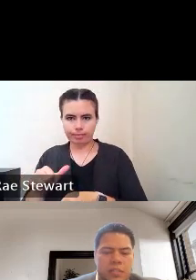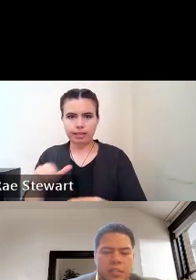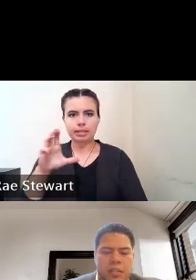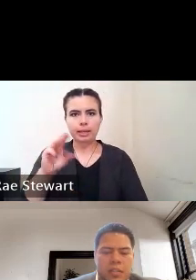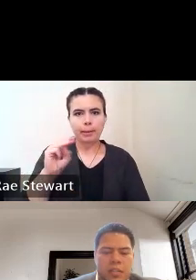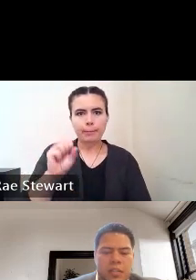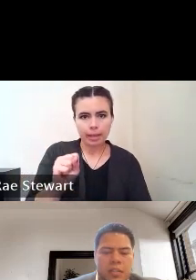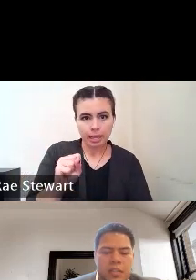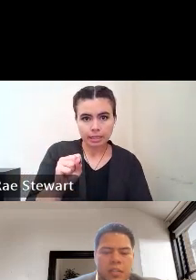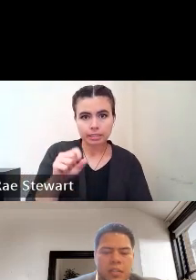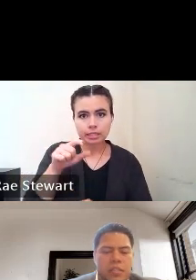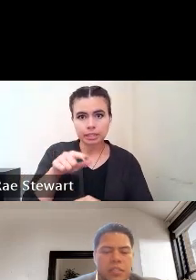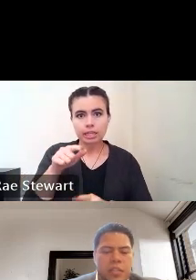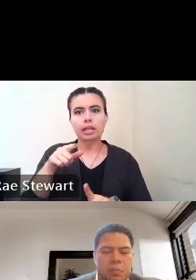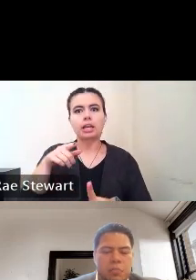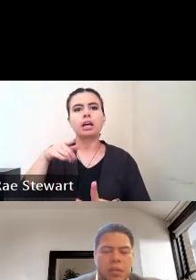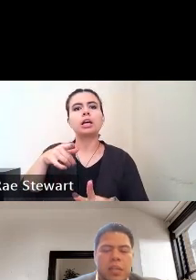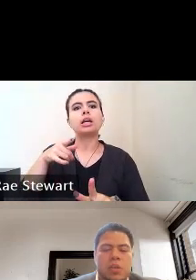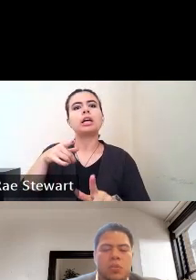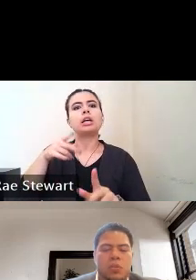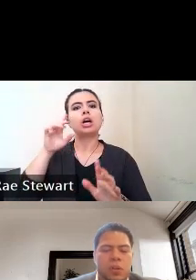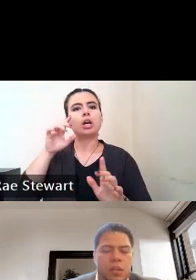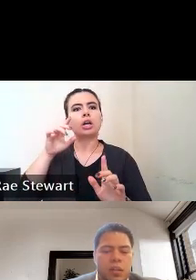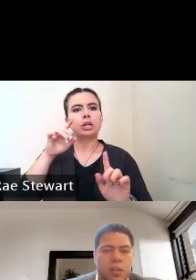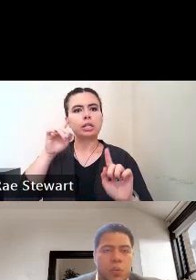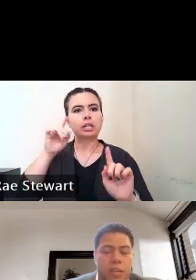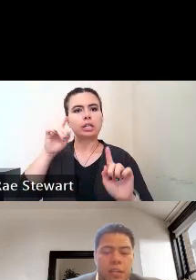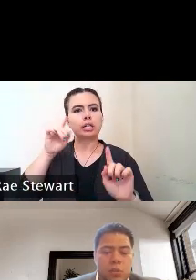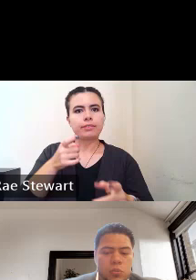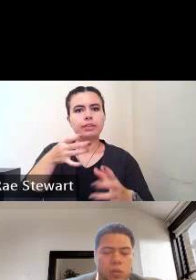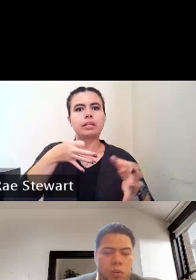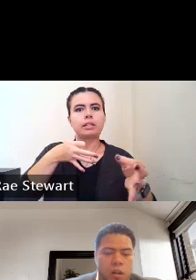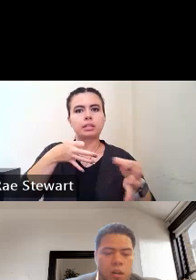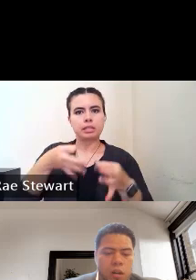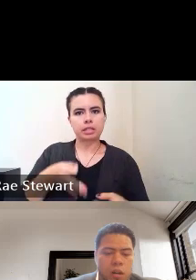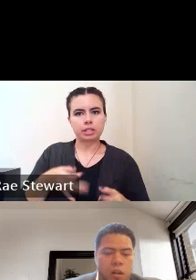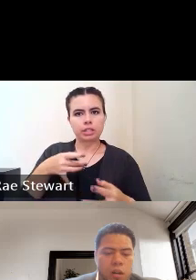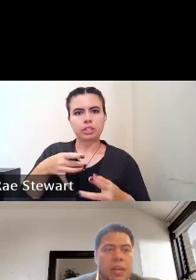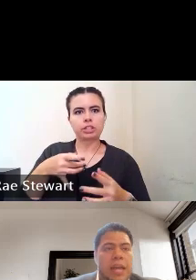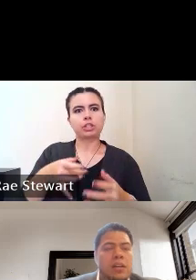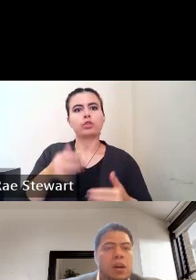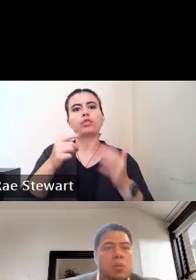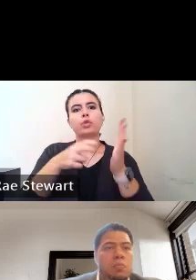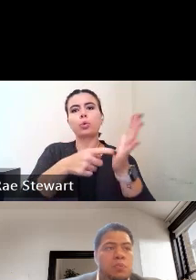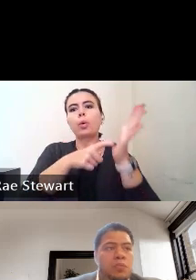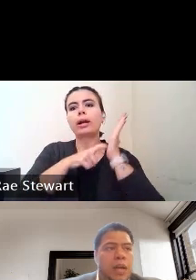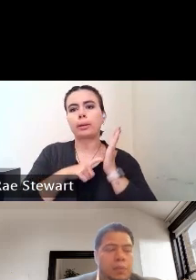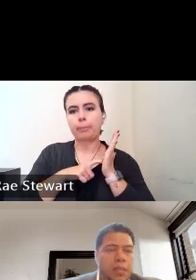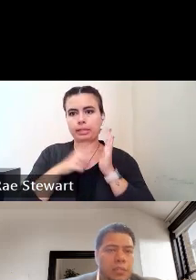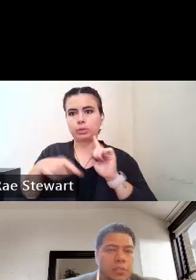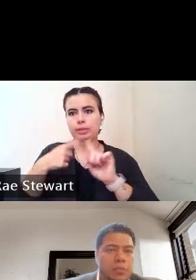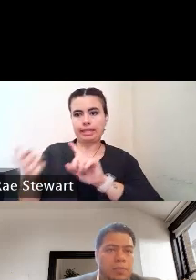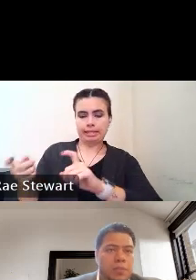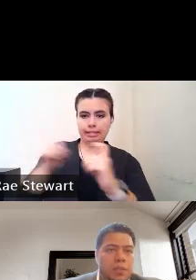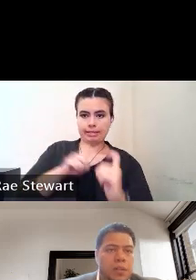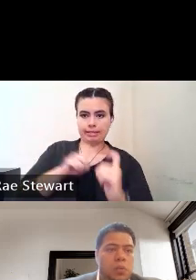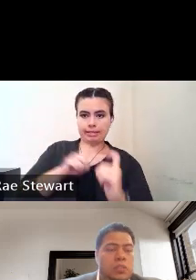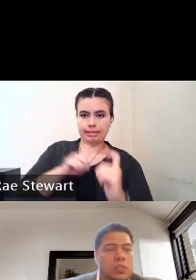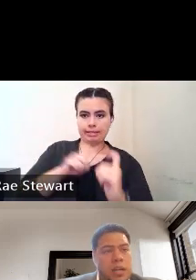provided us, and the states agrees to implement within those requirements and our approved